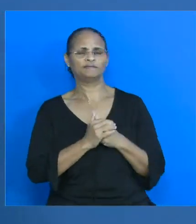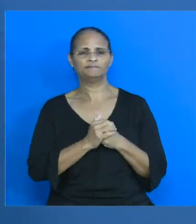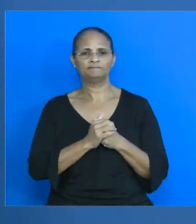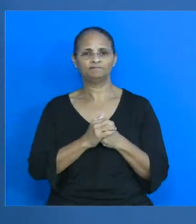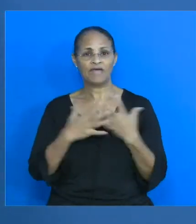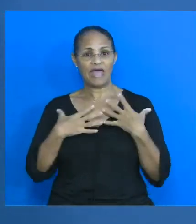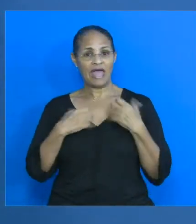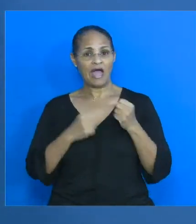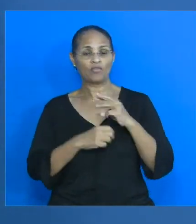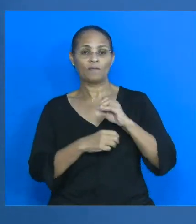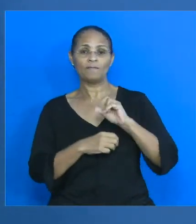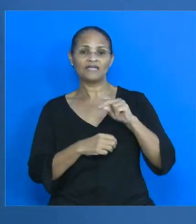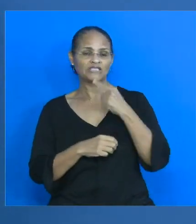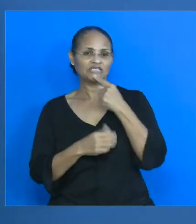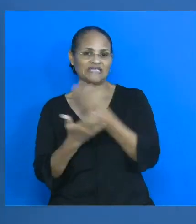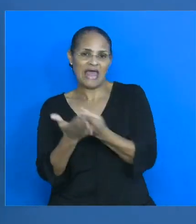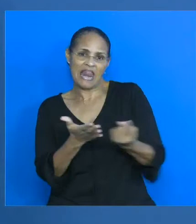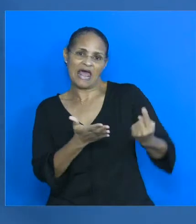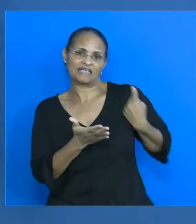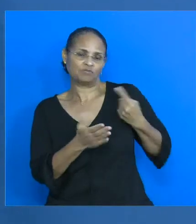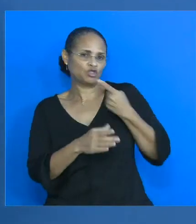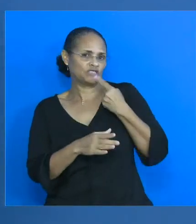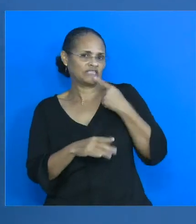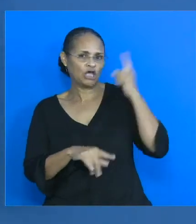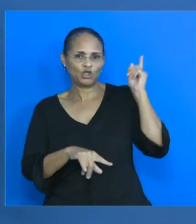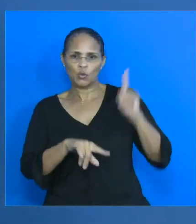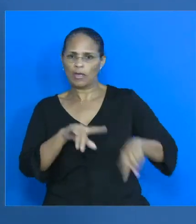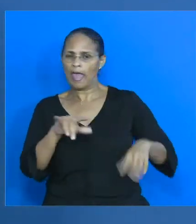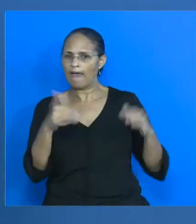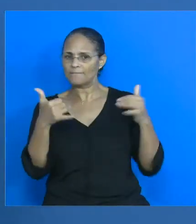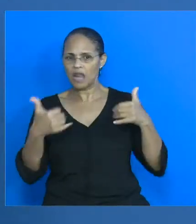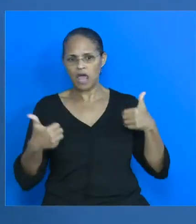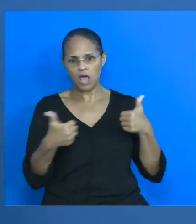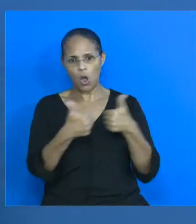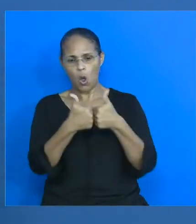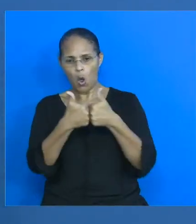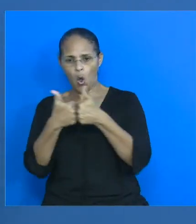Health Minister, last week you said visitors can't play contact sports.